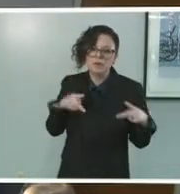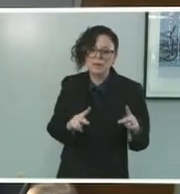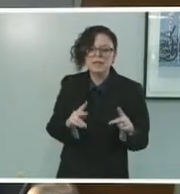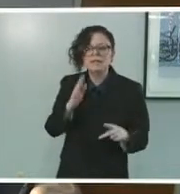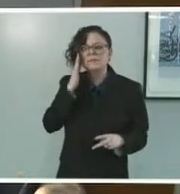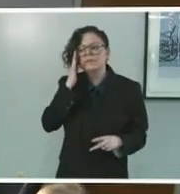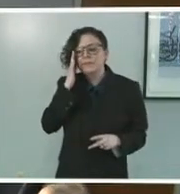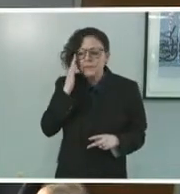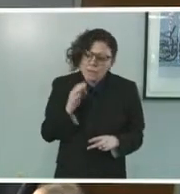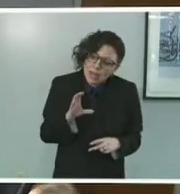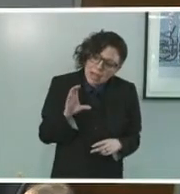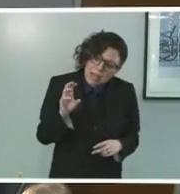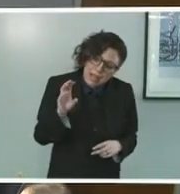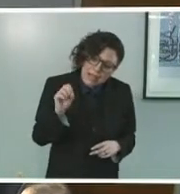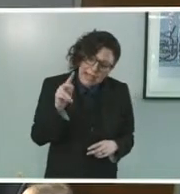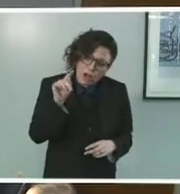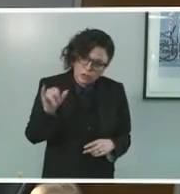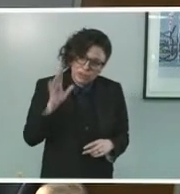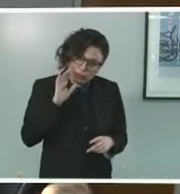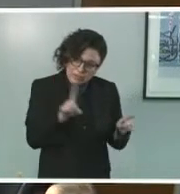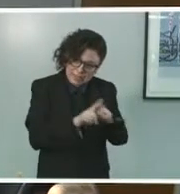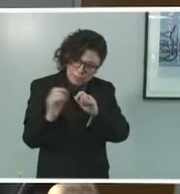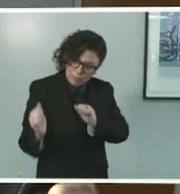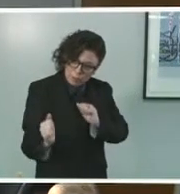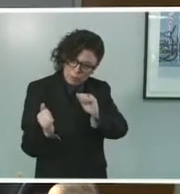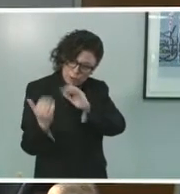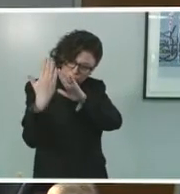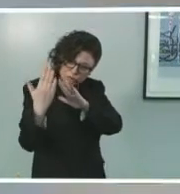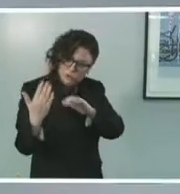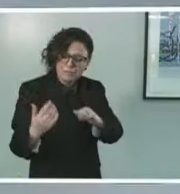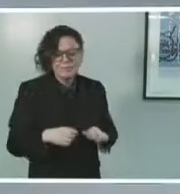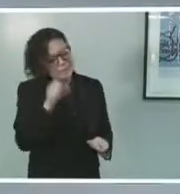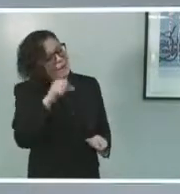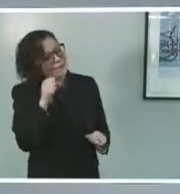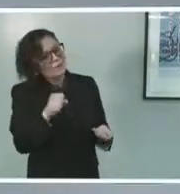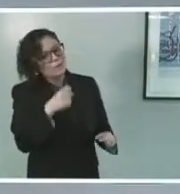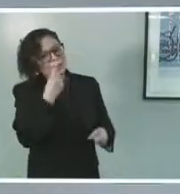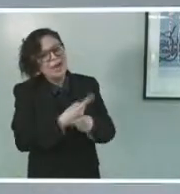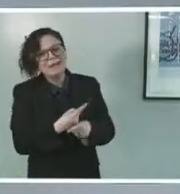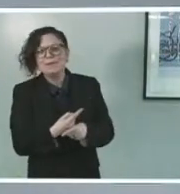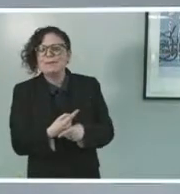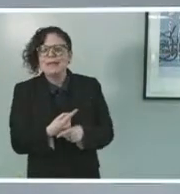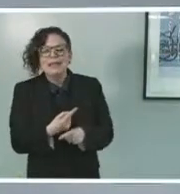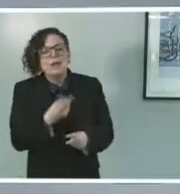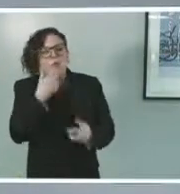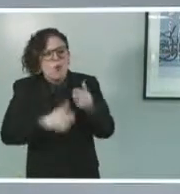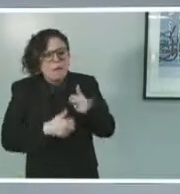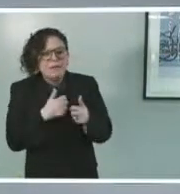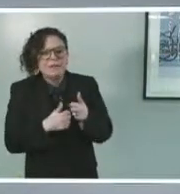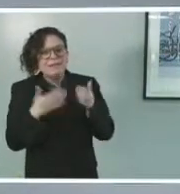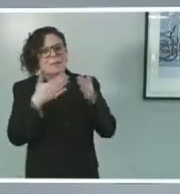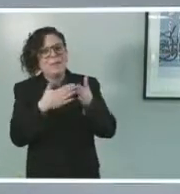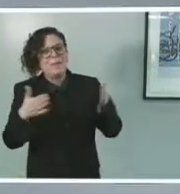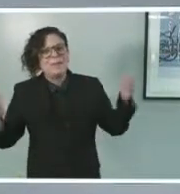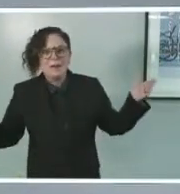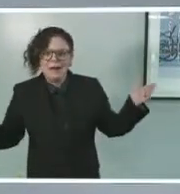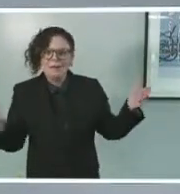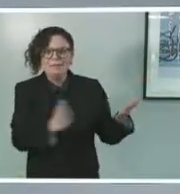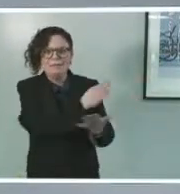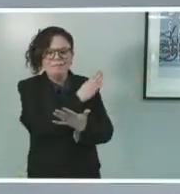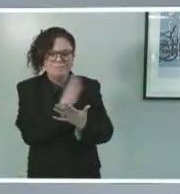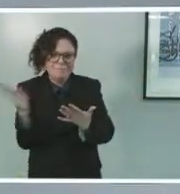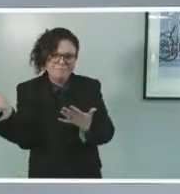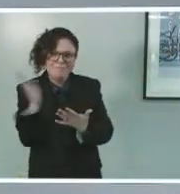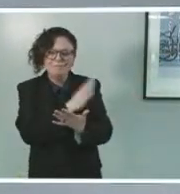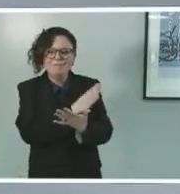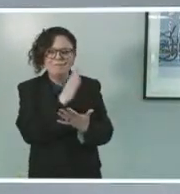county, I assume? It is, and the problem is that this is such a wide spectrum because you have, as I did when I was in private practice, a